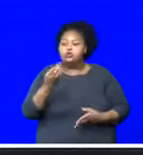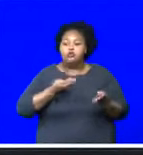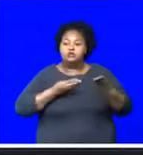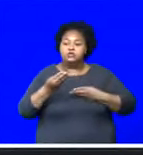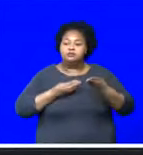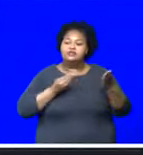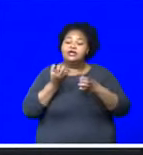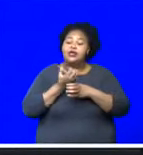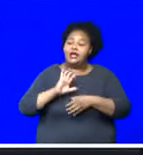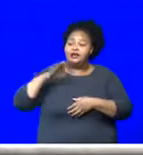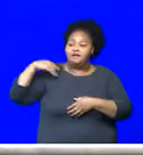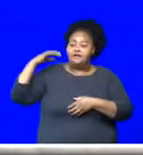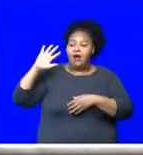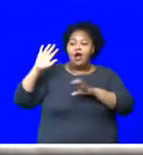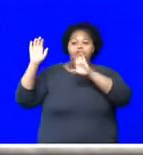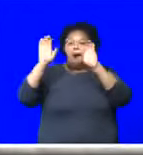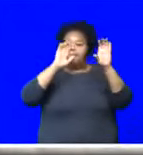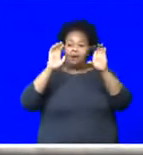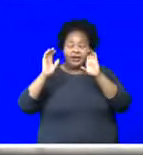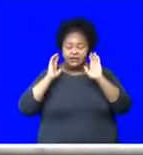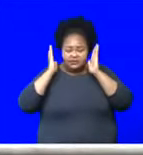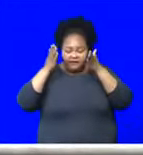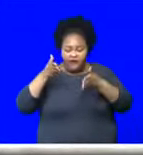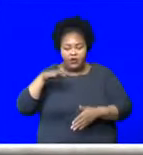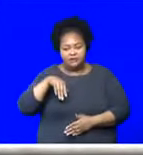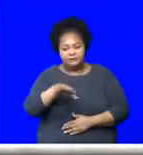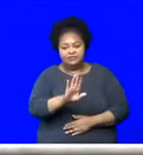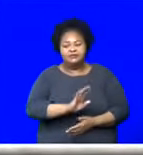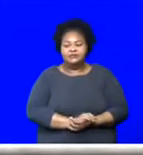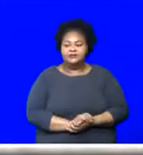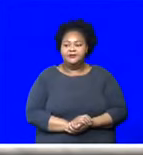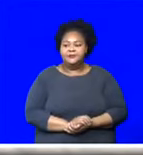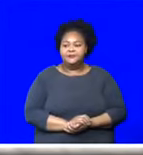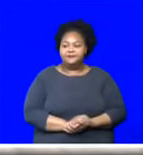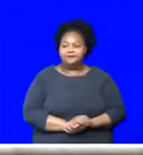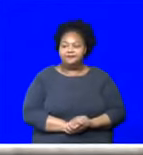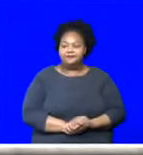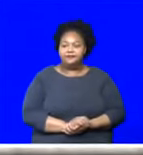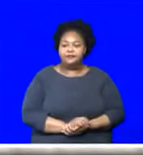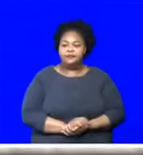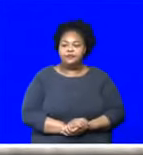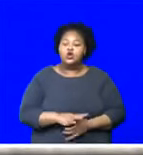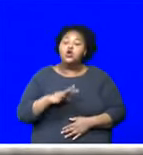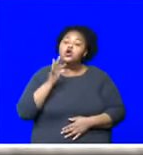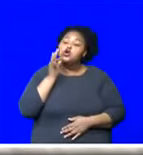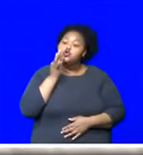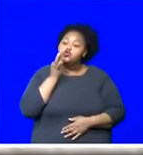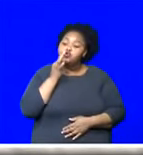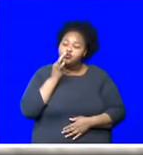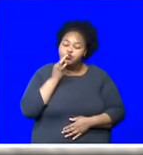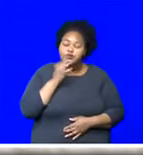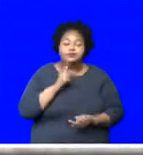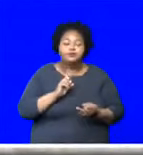kwelive laseSwatini. The youth and JA, I believe they deserve